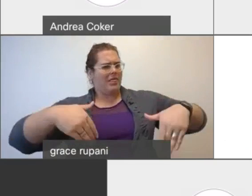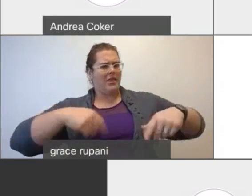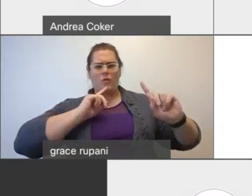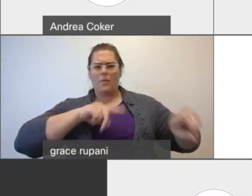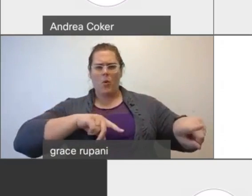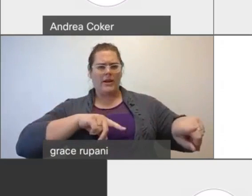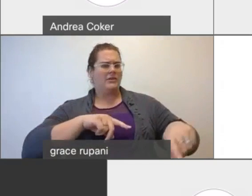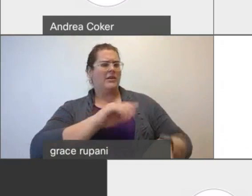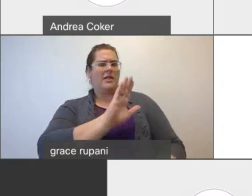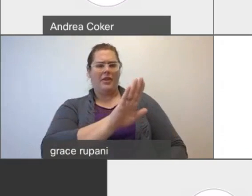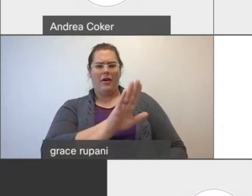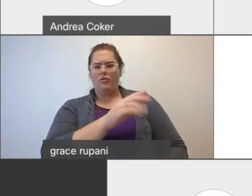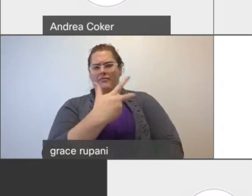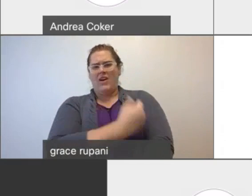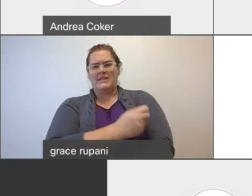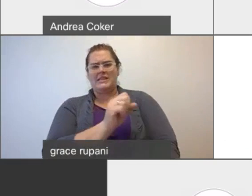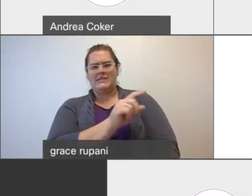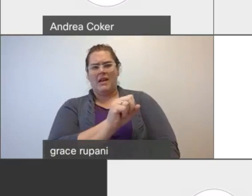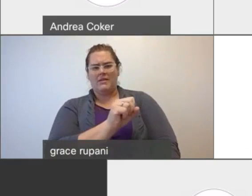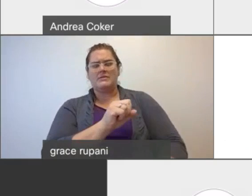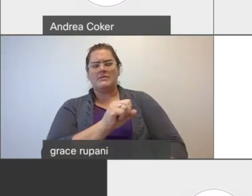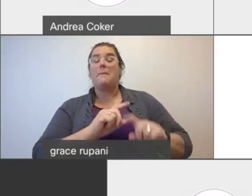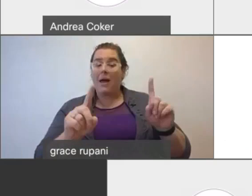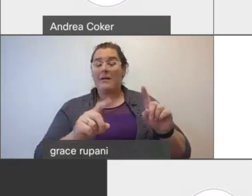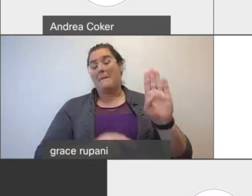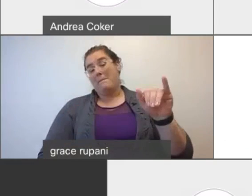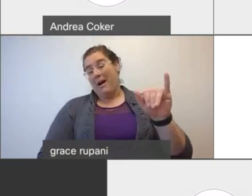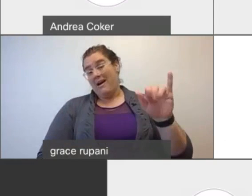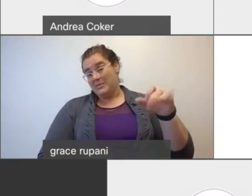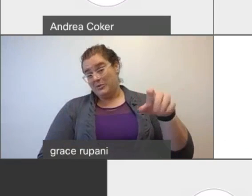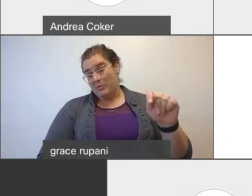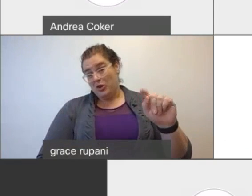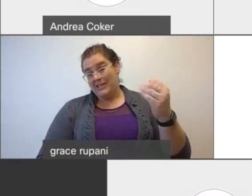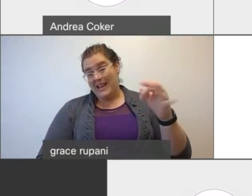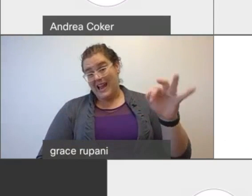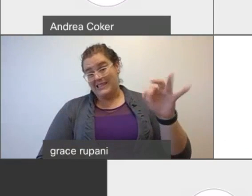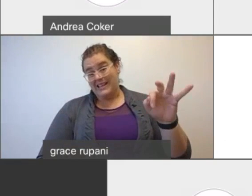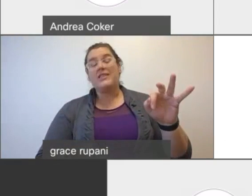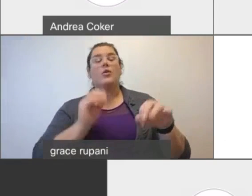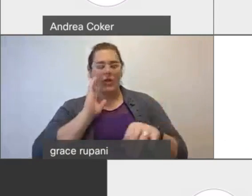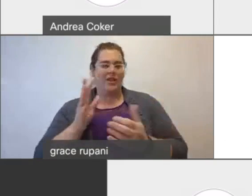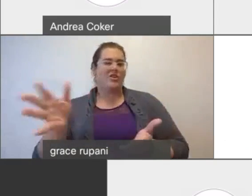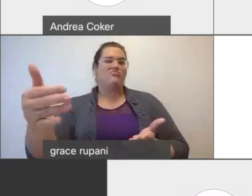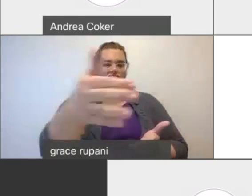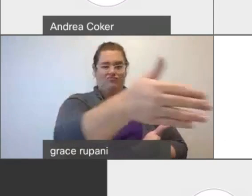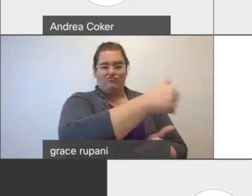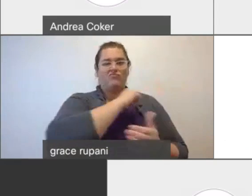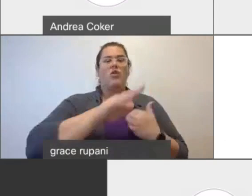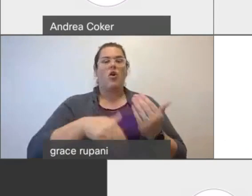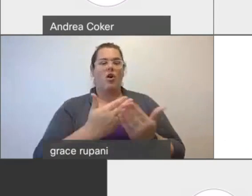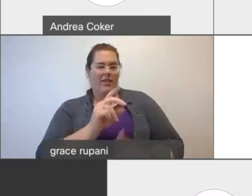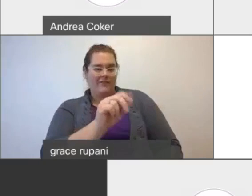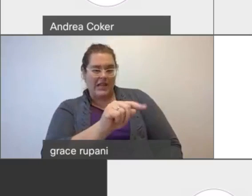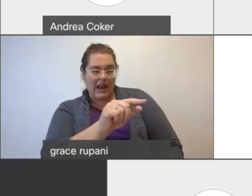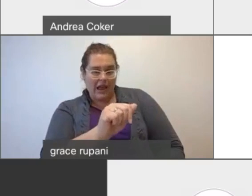by September 19th, we will have received that from everyone, and we will be making sure that people are